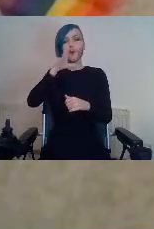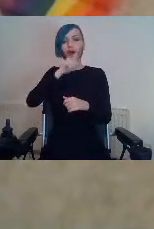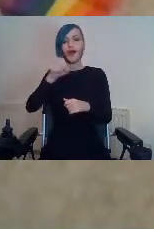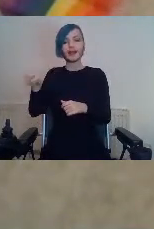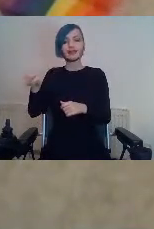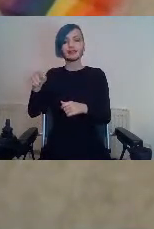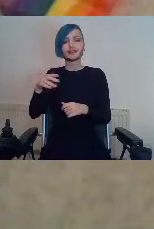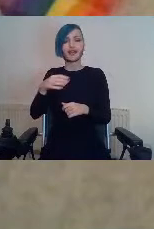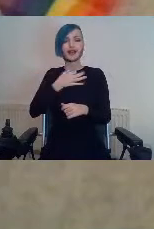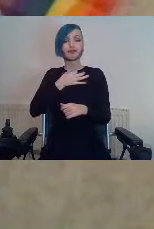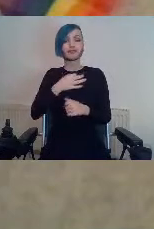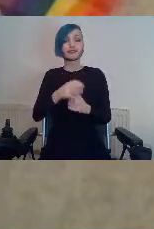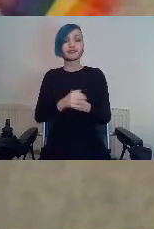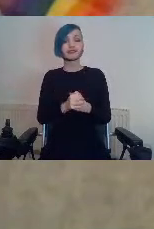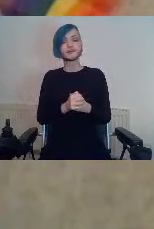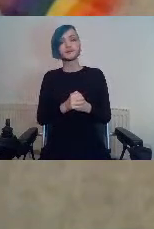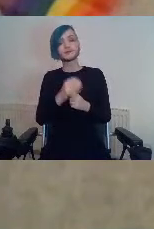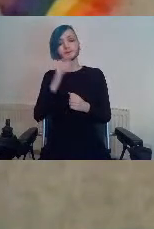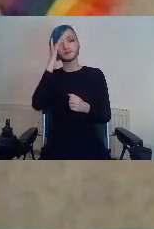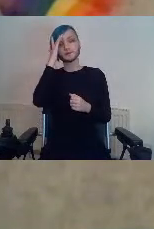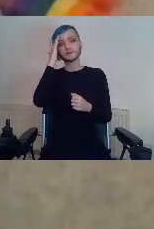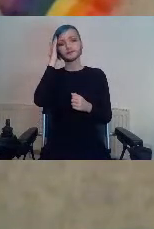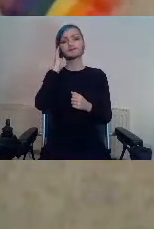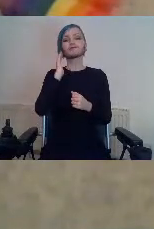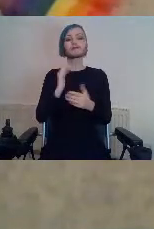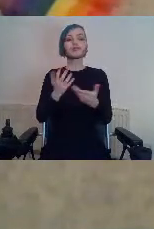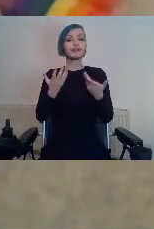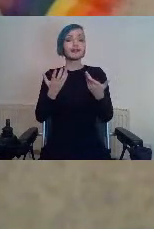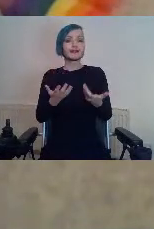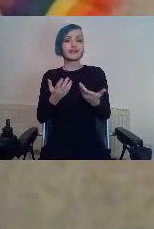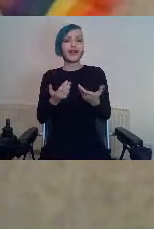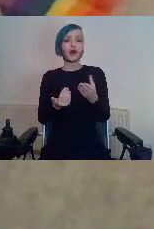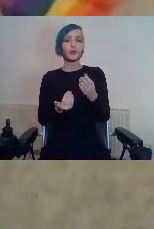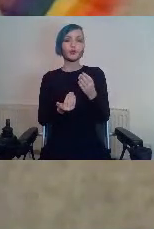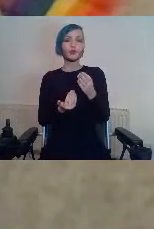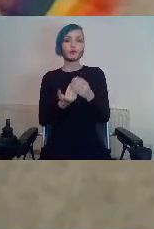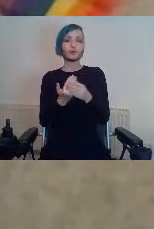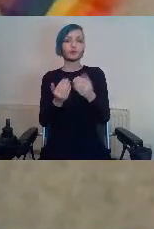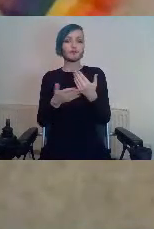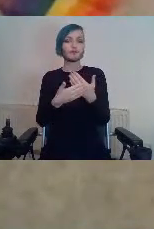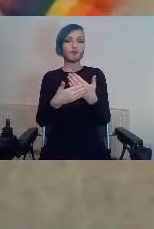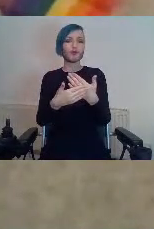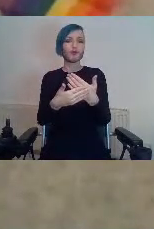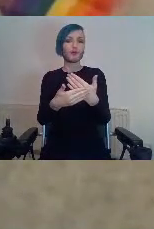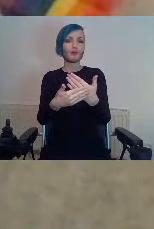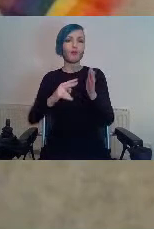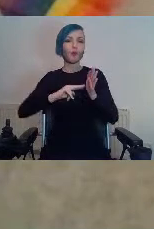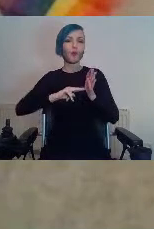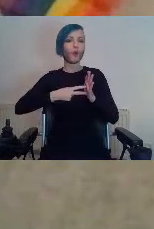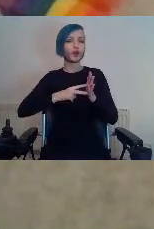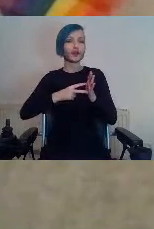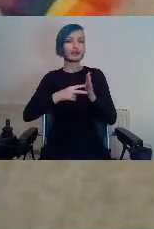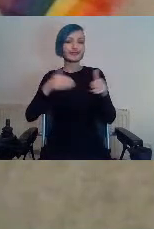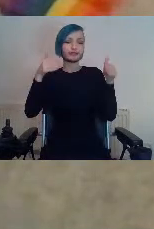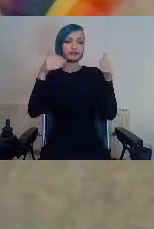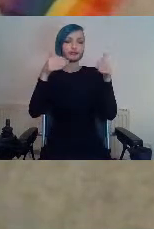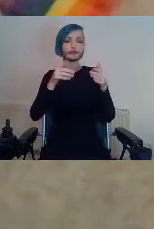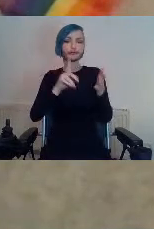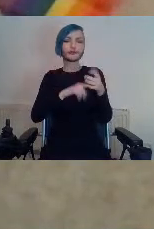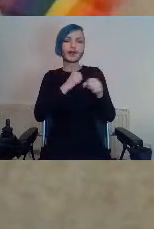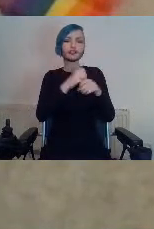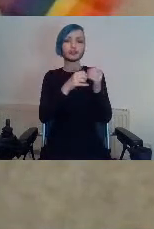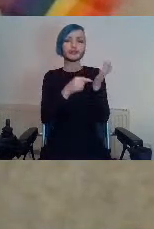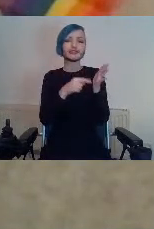a wave of new LGBTQI plus organizations, and a lot of younger